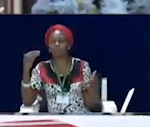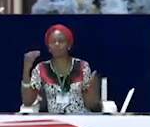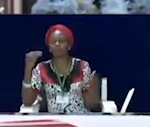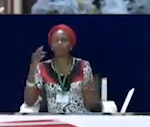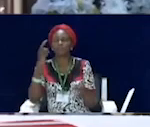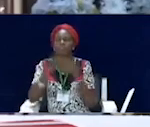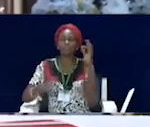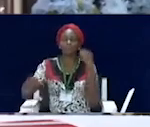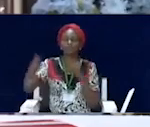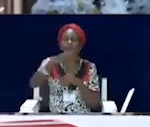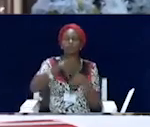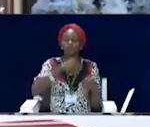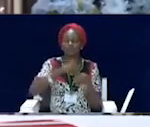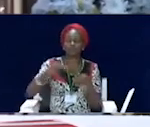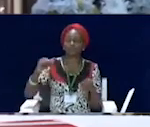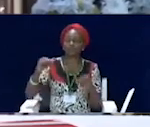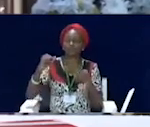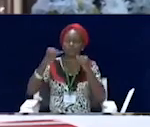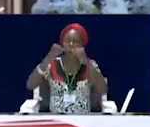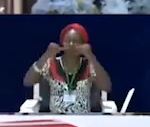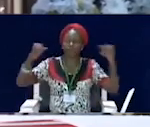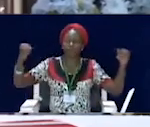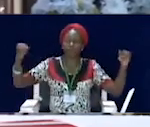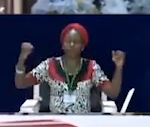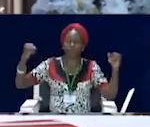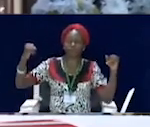If you have a piece of wire